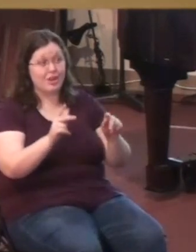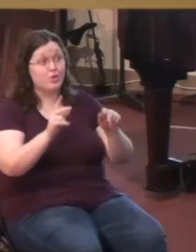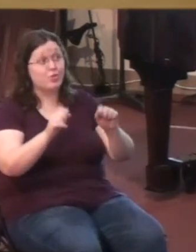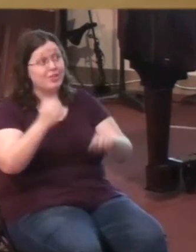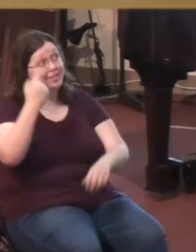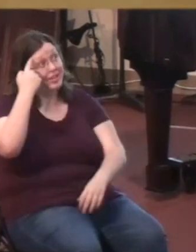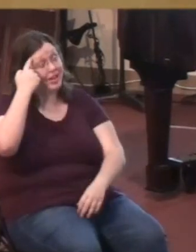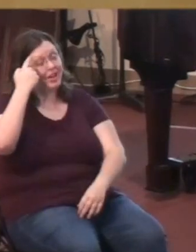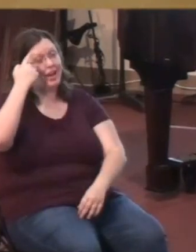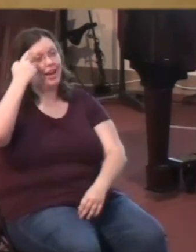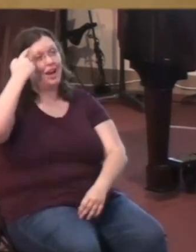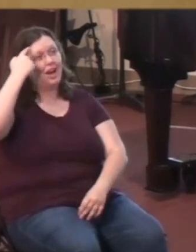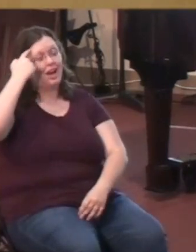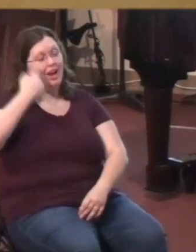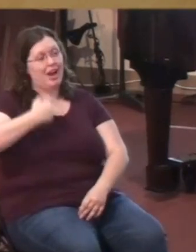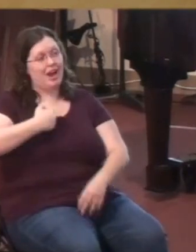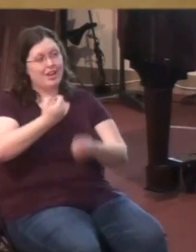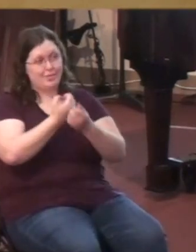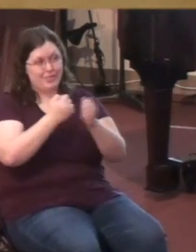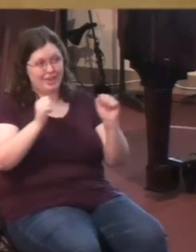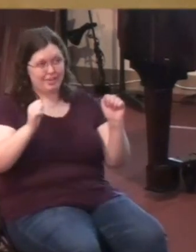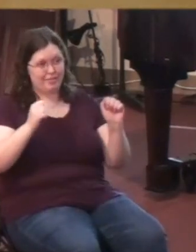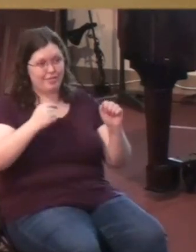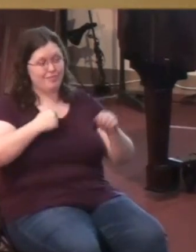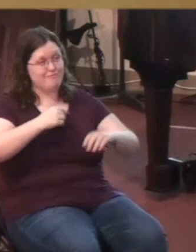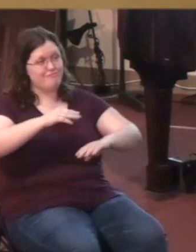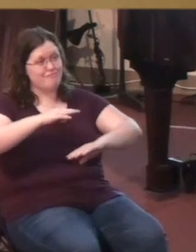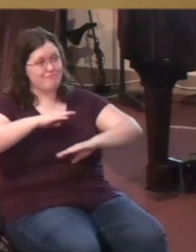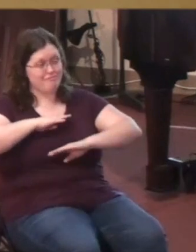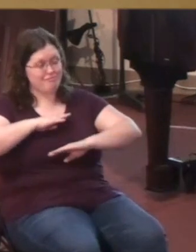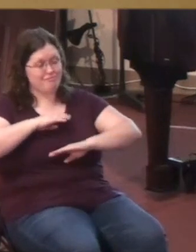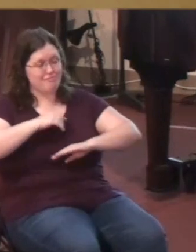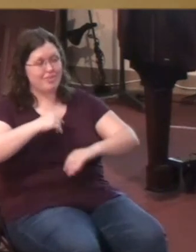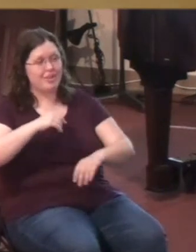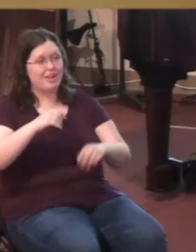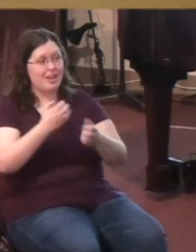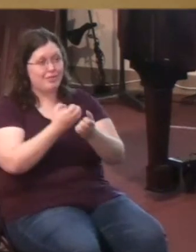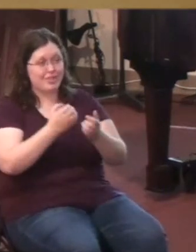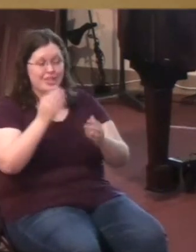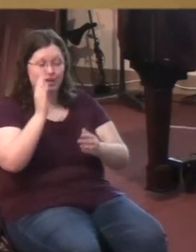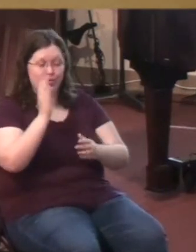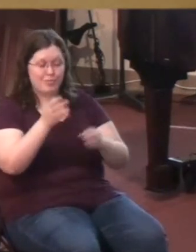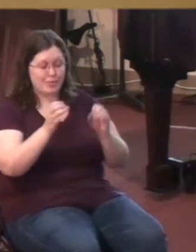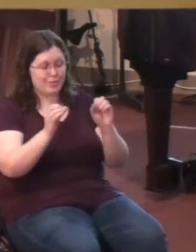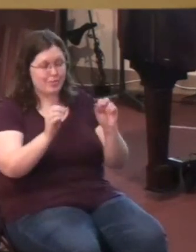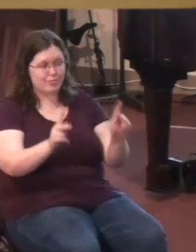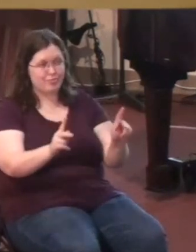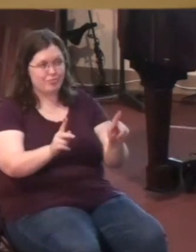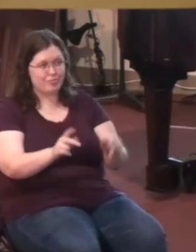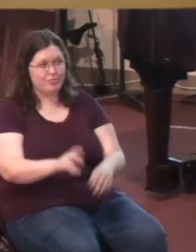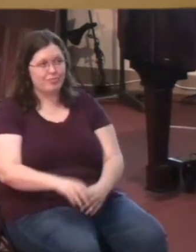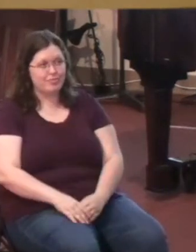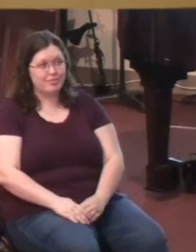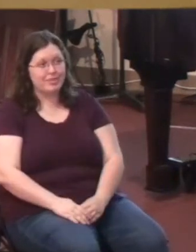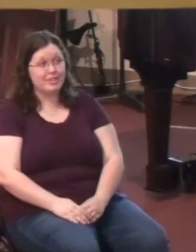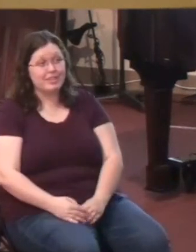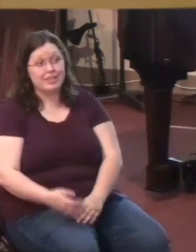am safe. I am secure. I love and approve of myself. Everything is going to be okay. And